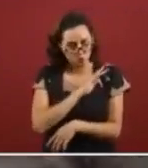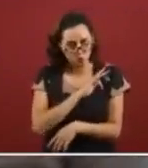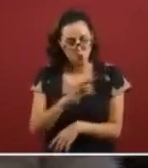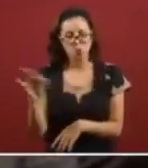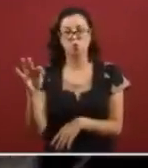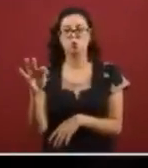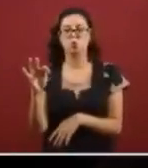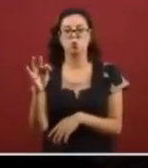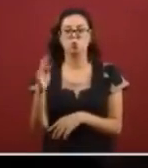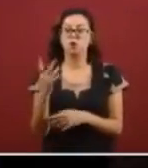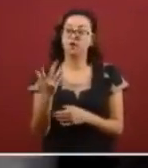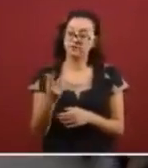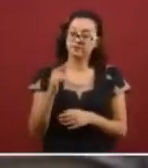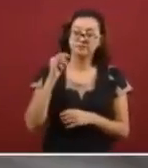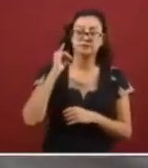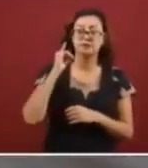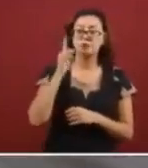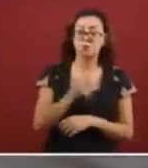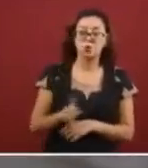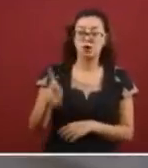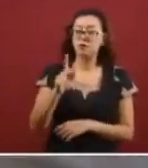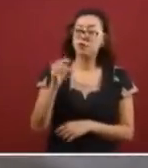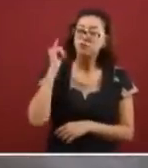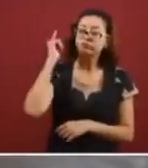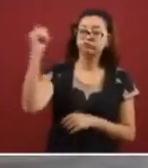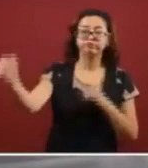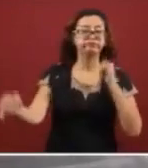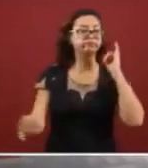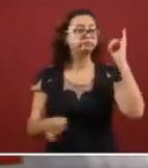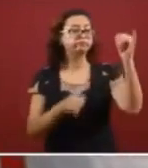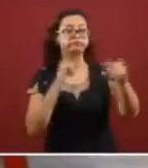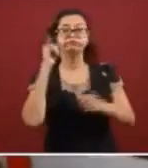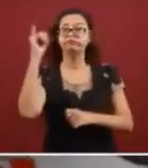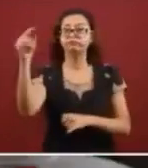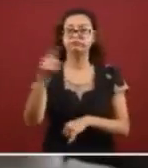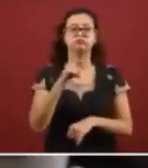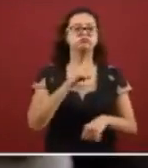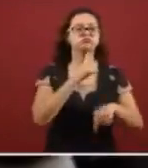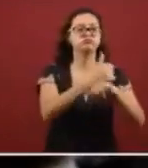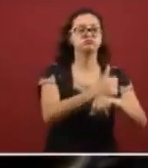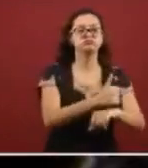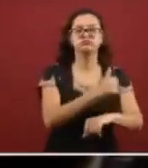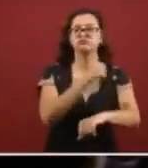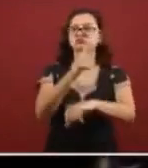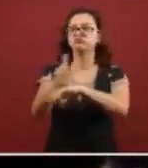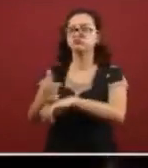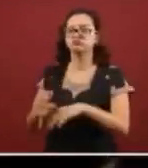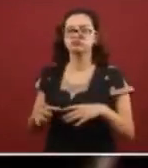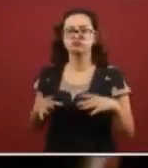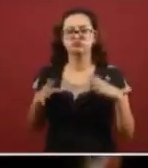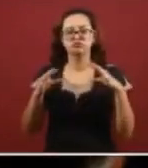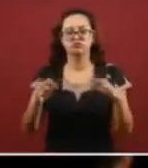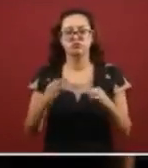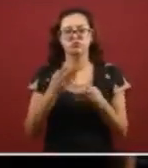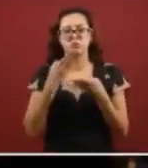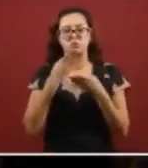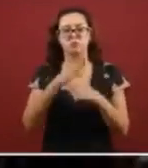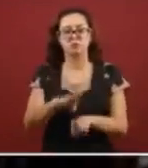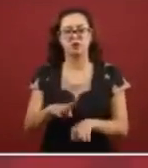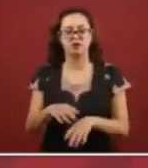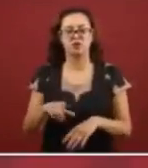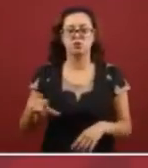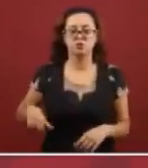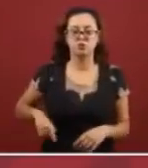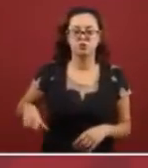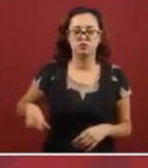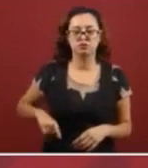have en los branches más in the apartados. Most distant areas. También and also, que ya